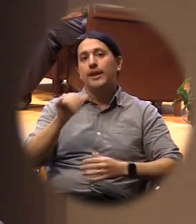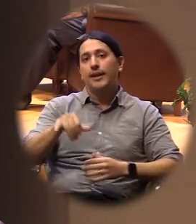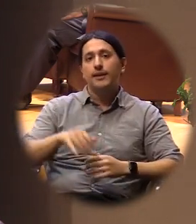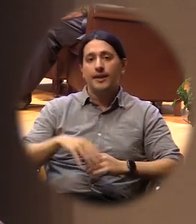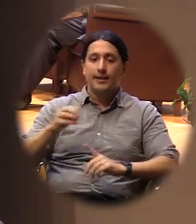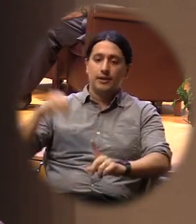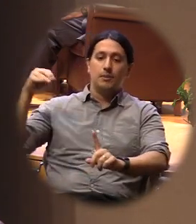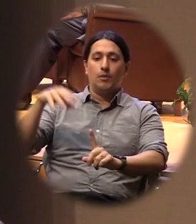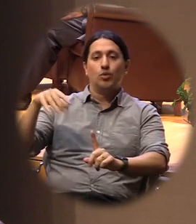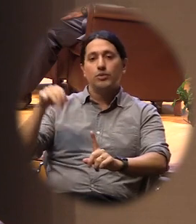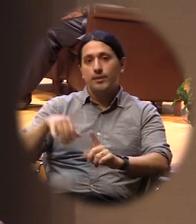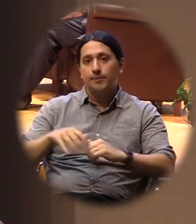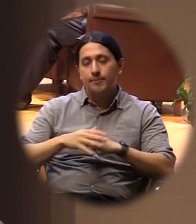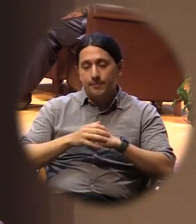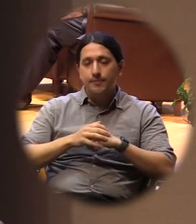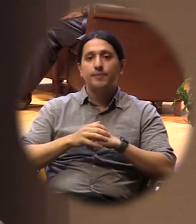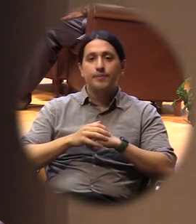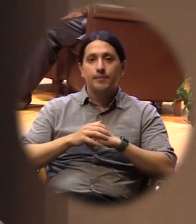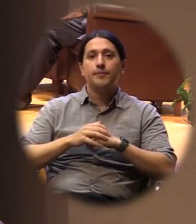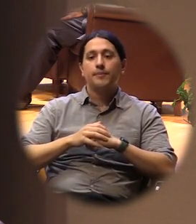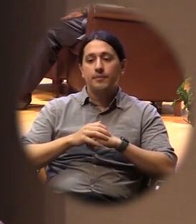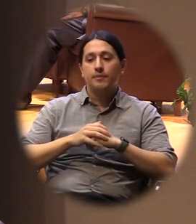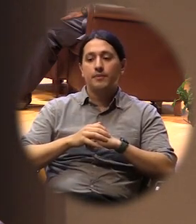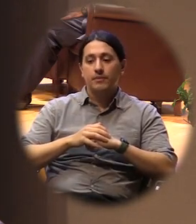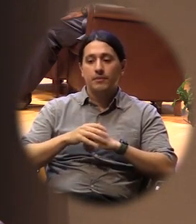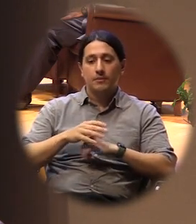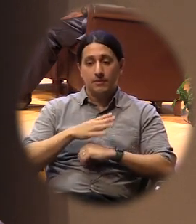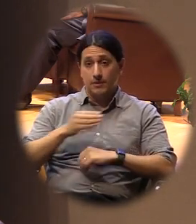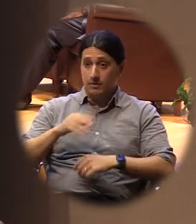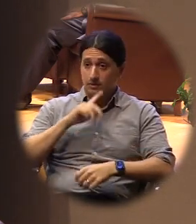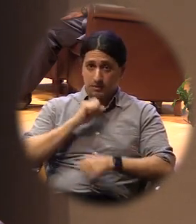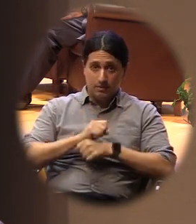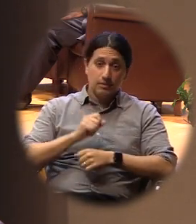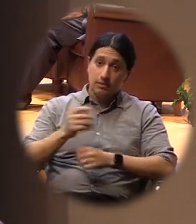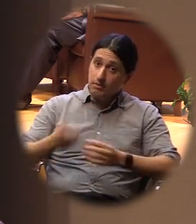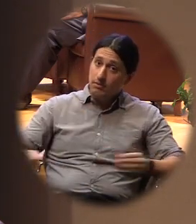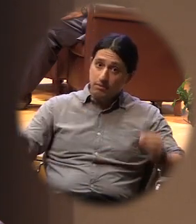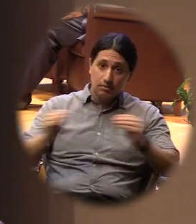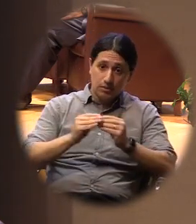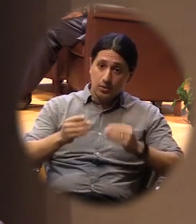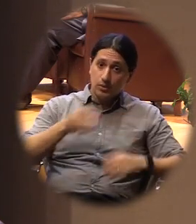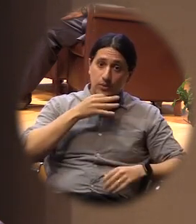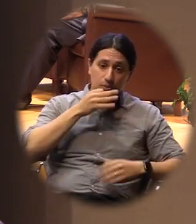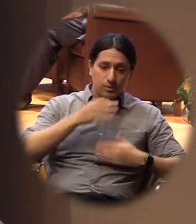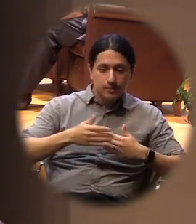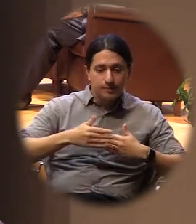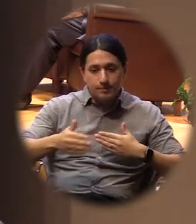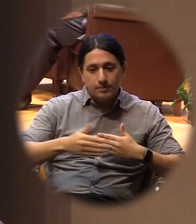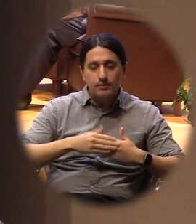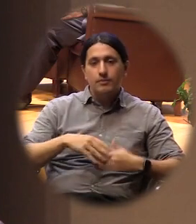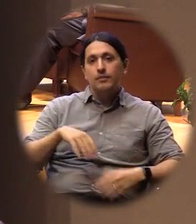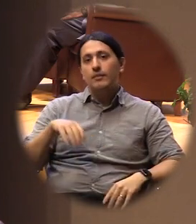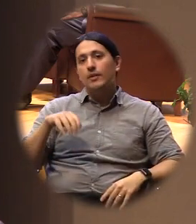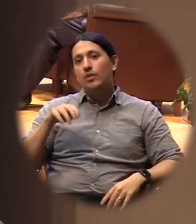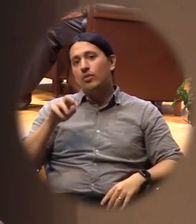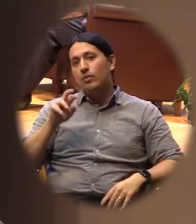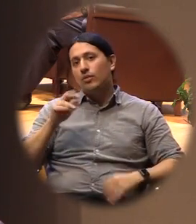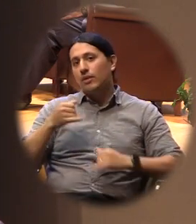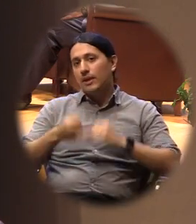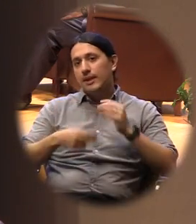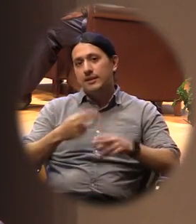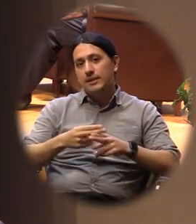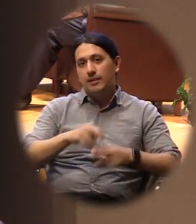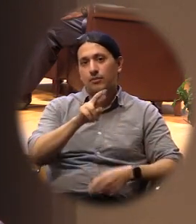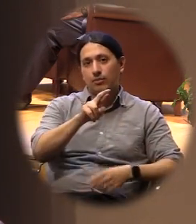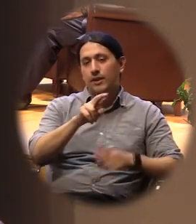mentioned um and um and then a lot more is going to appear um Riley snorton is the one who's written on black